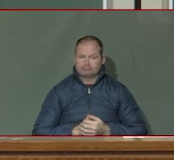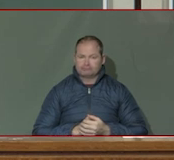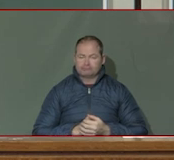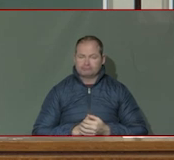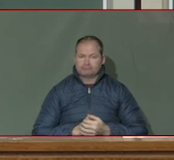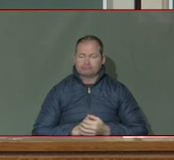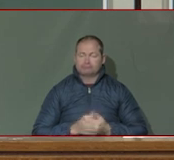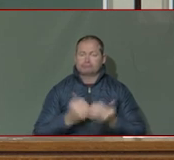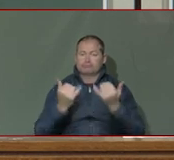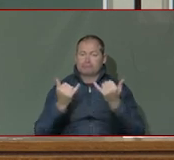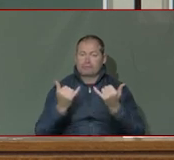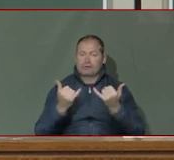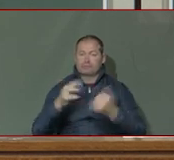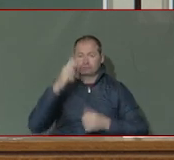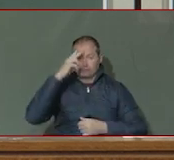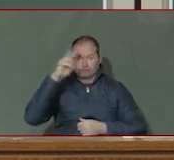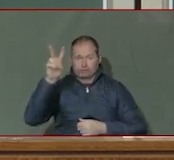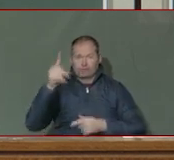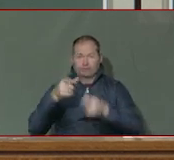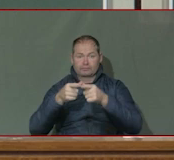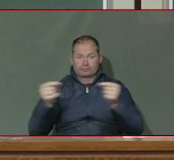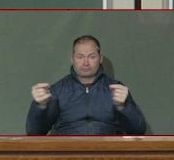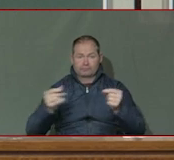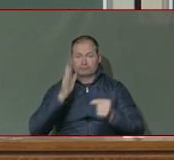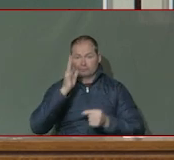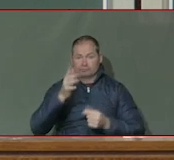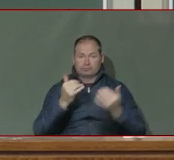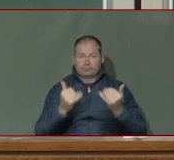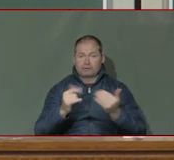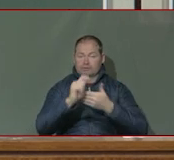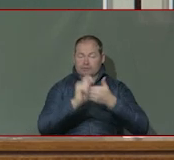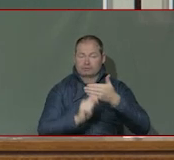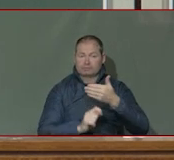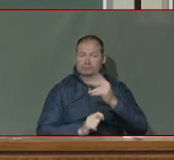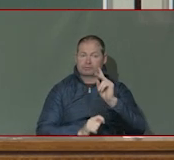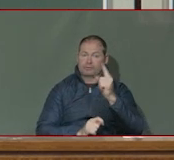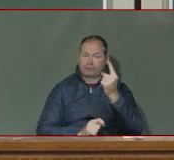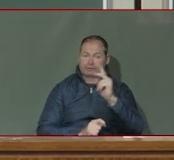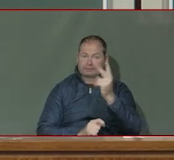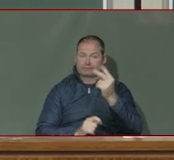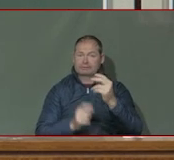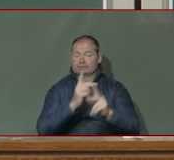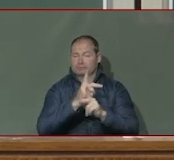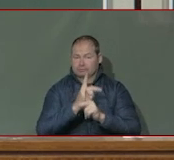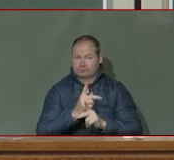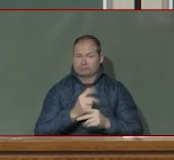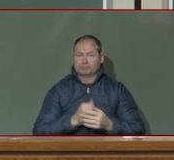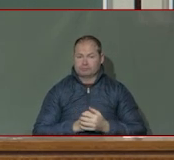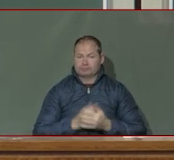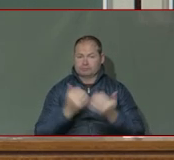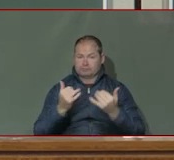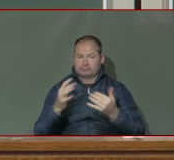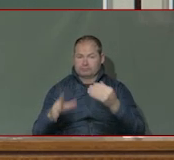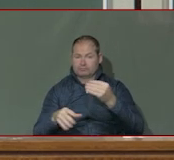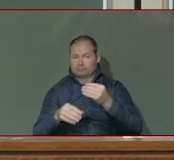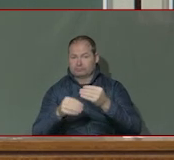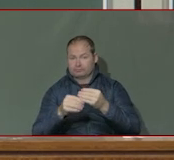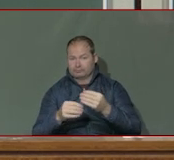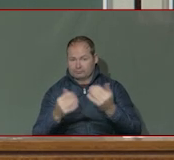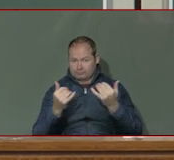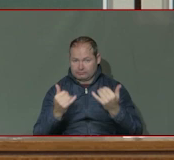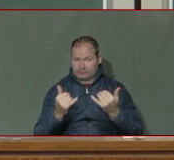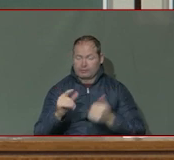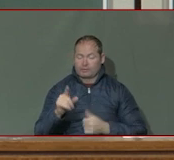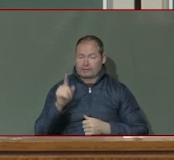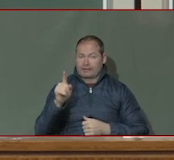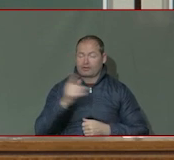I'm going to complete the square. So I keep the first two terms, x squared negative 8x, and I add half the coefficient of